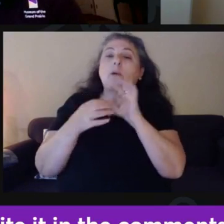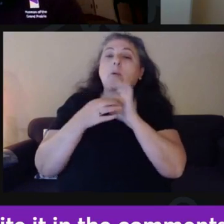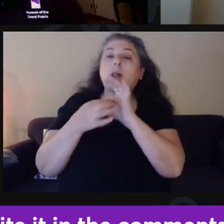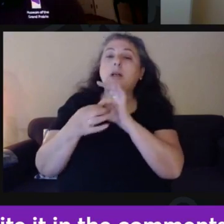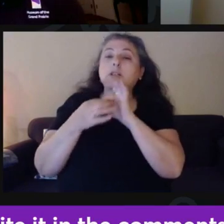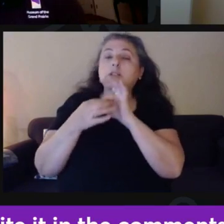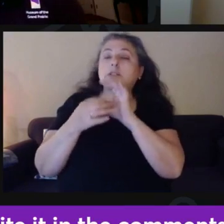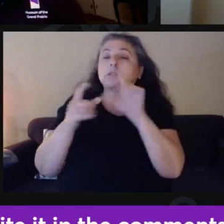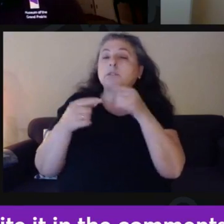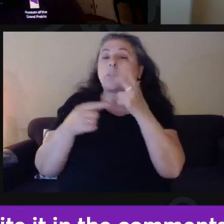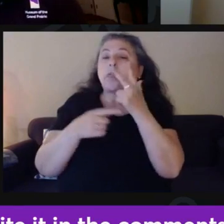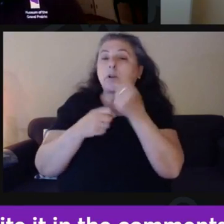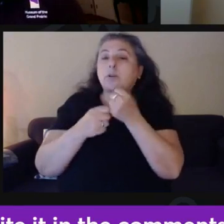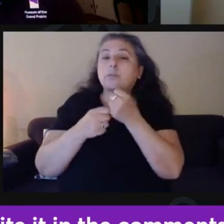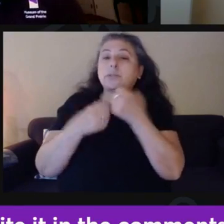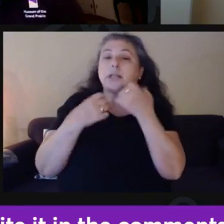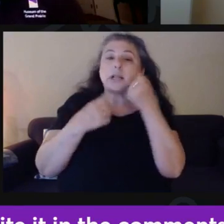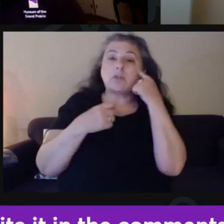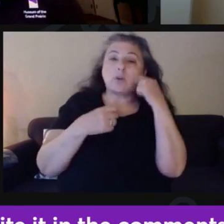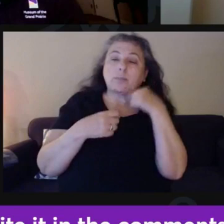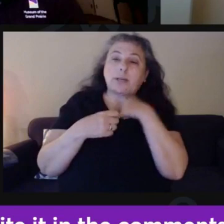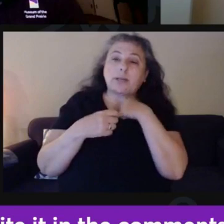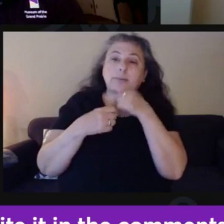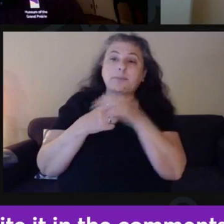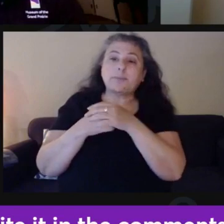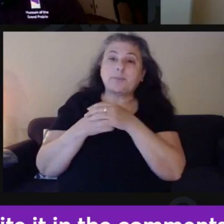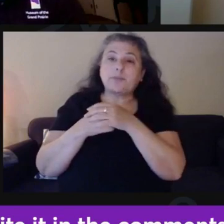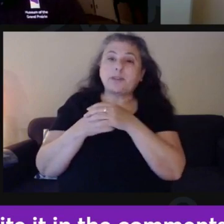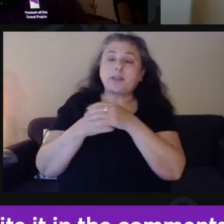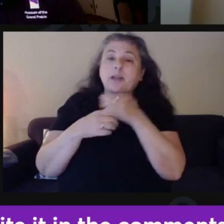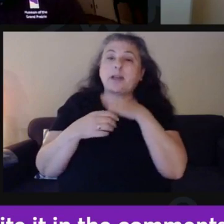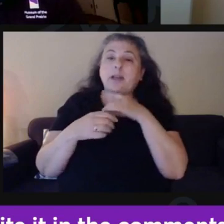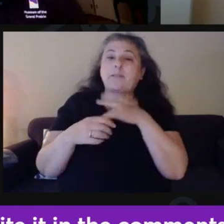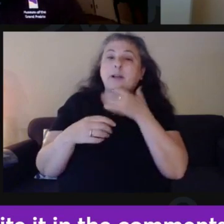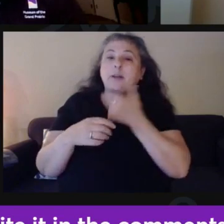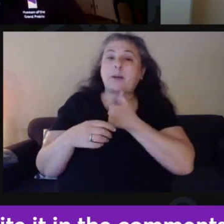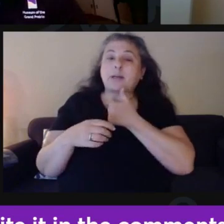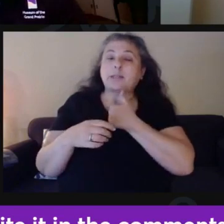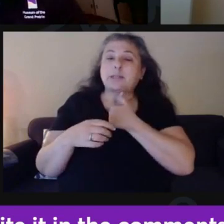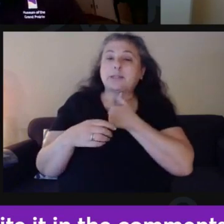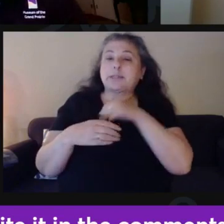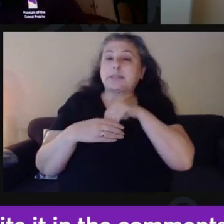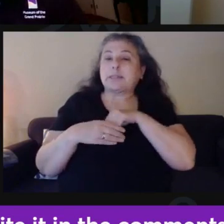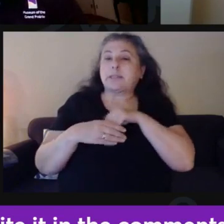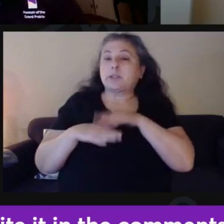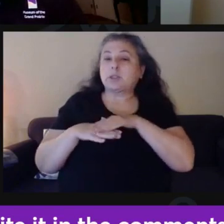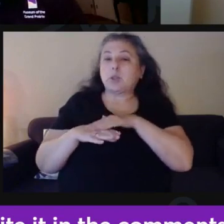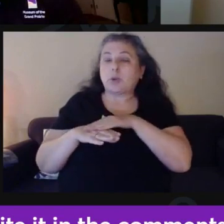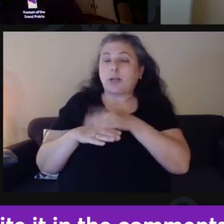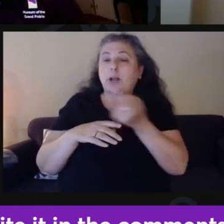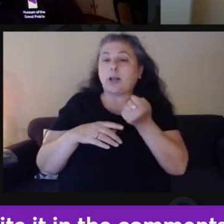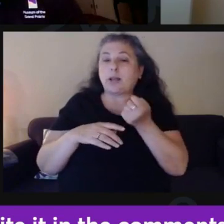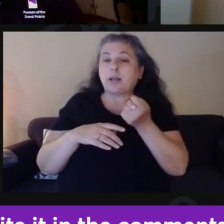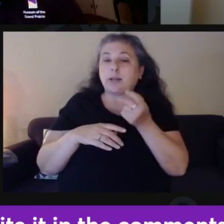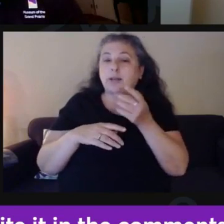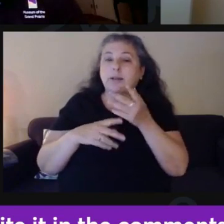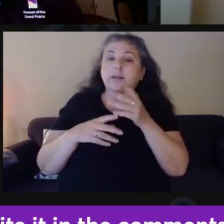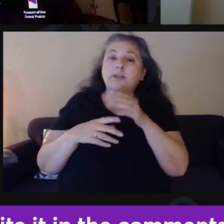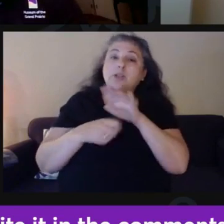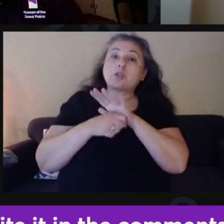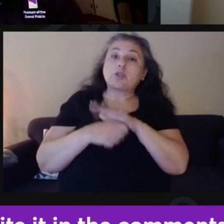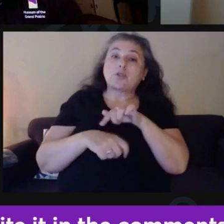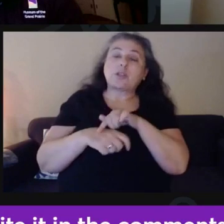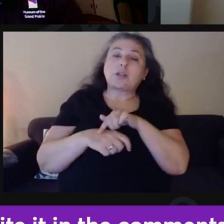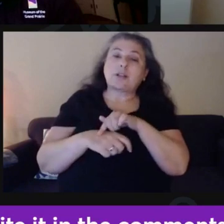30 minutes was healing for me. I can just feel myself just internally slowing down a little bit. And it's been kind of a stressful time.